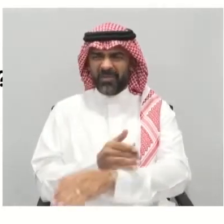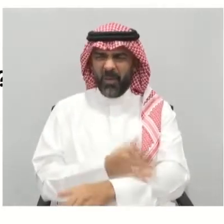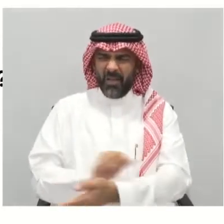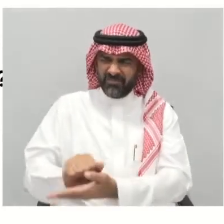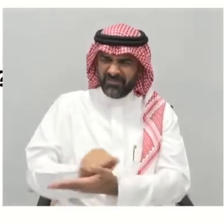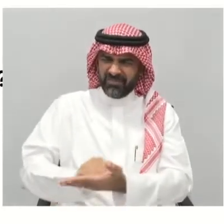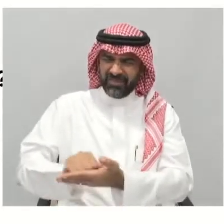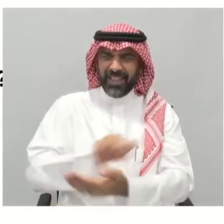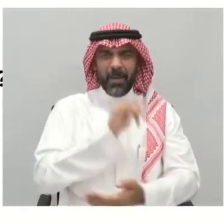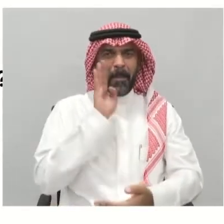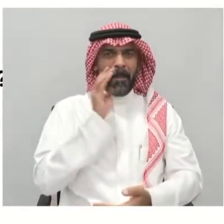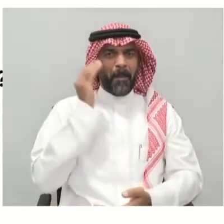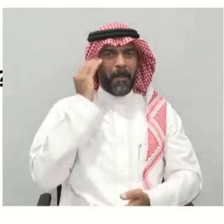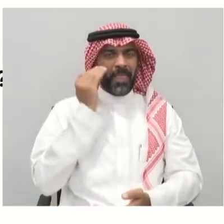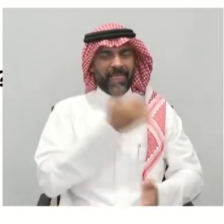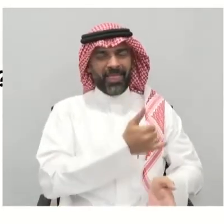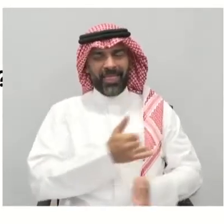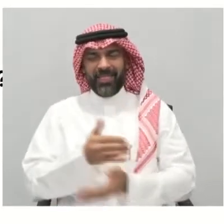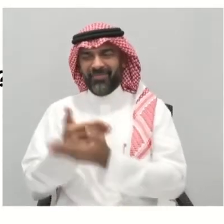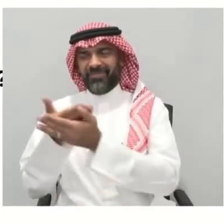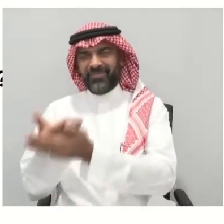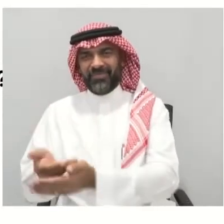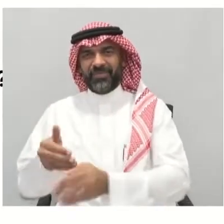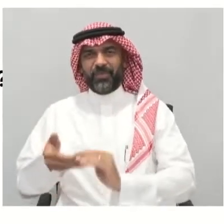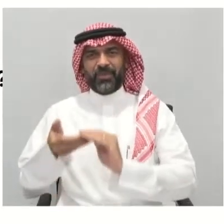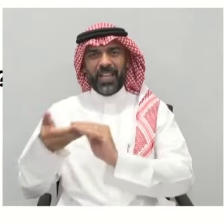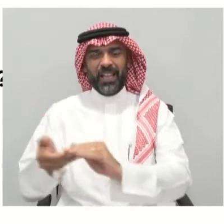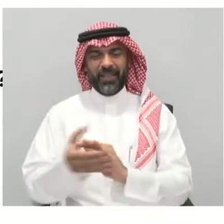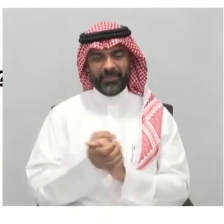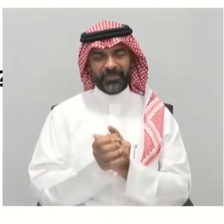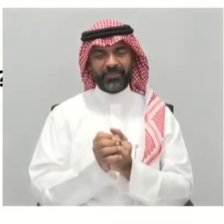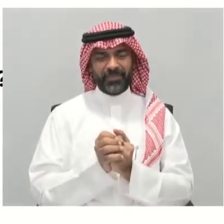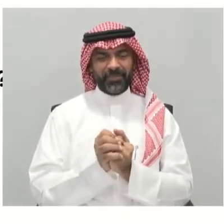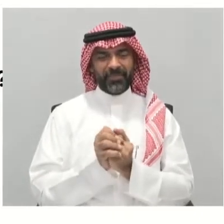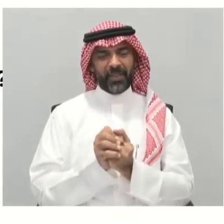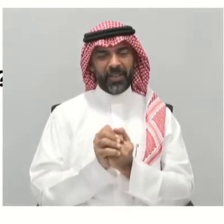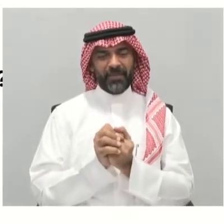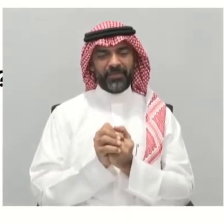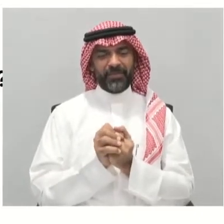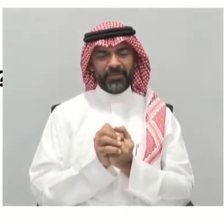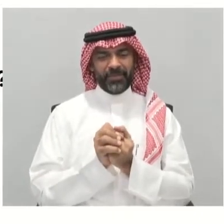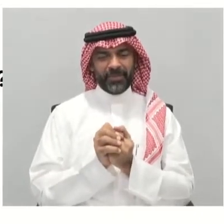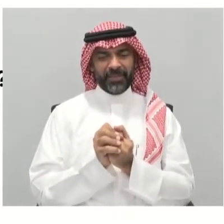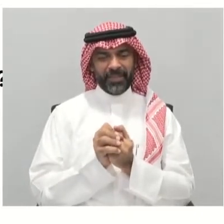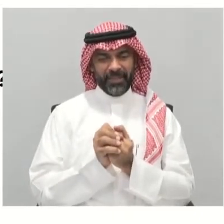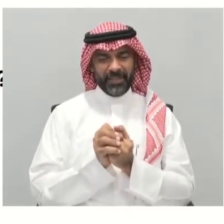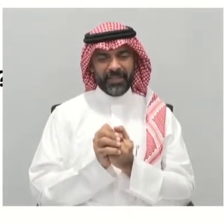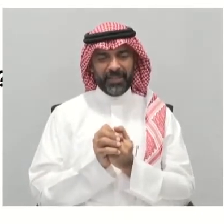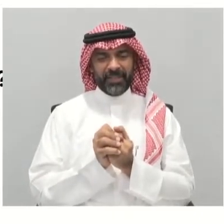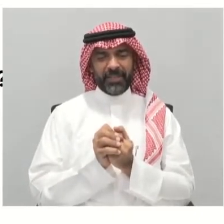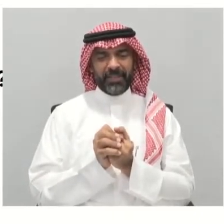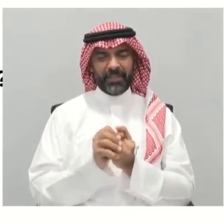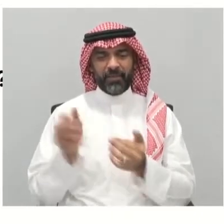Helping her. We can say the word mom. helping her